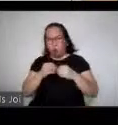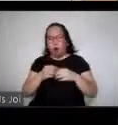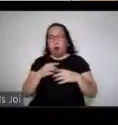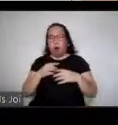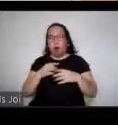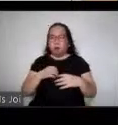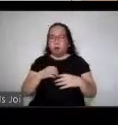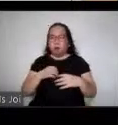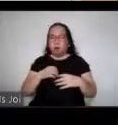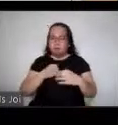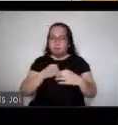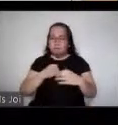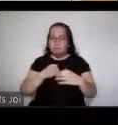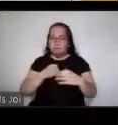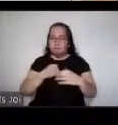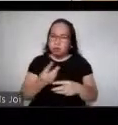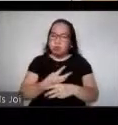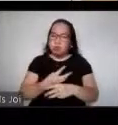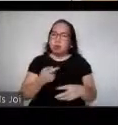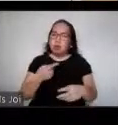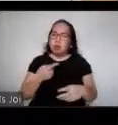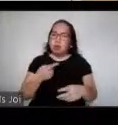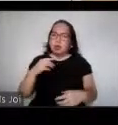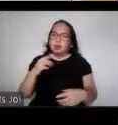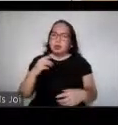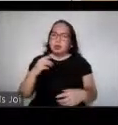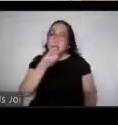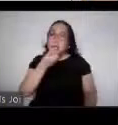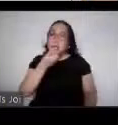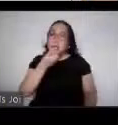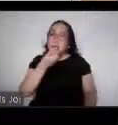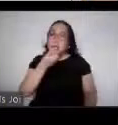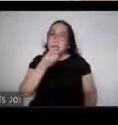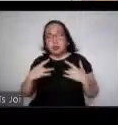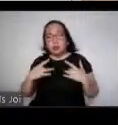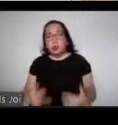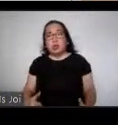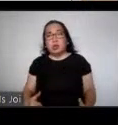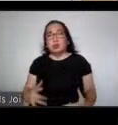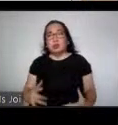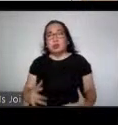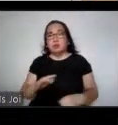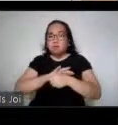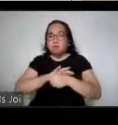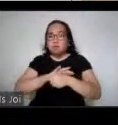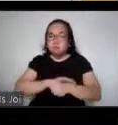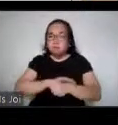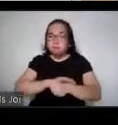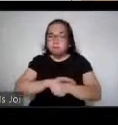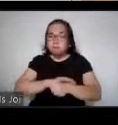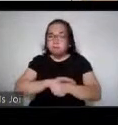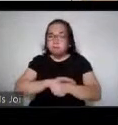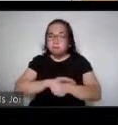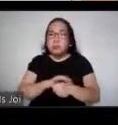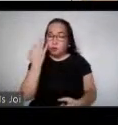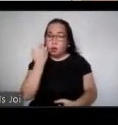is depression, anxiety, the things that can be aggravated by. So,